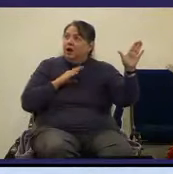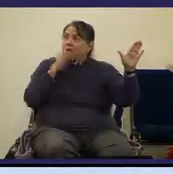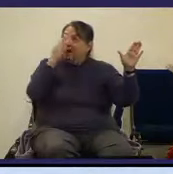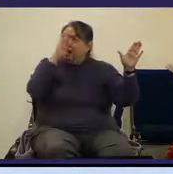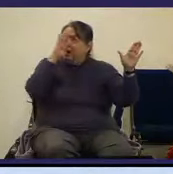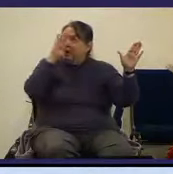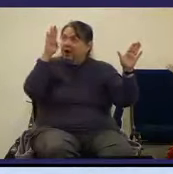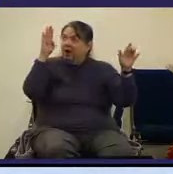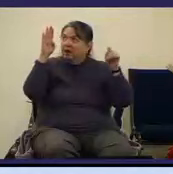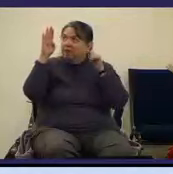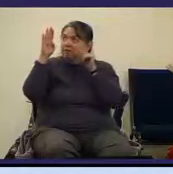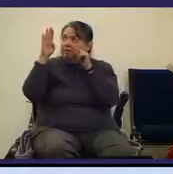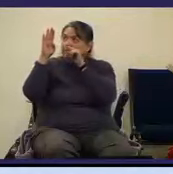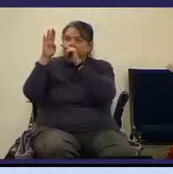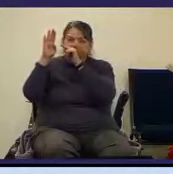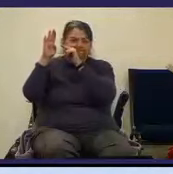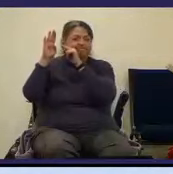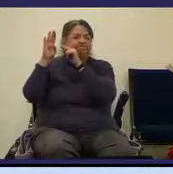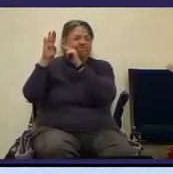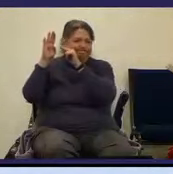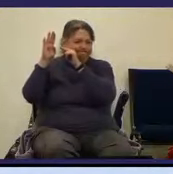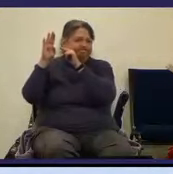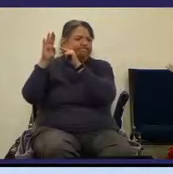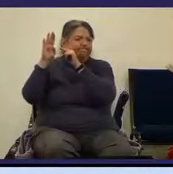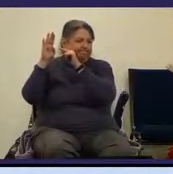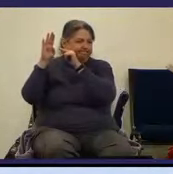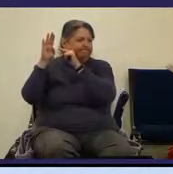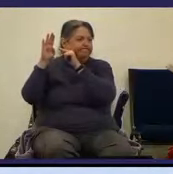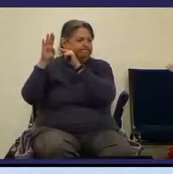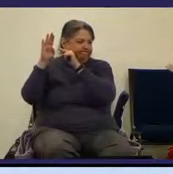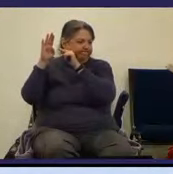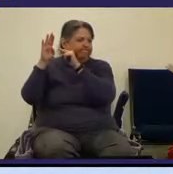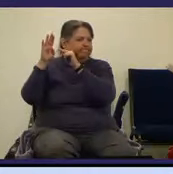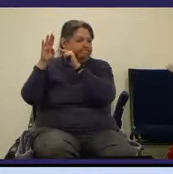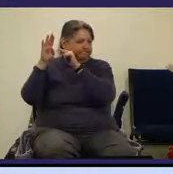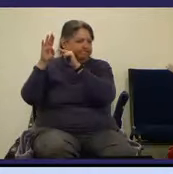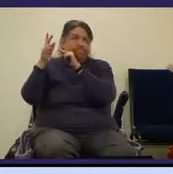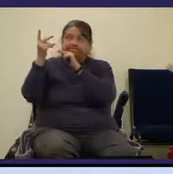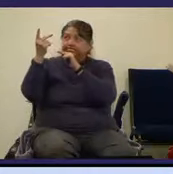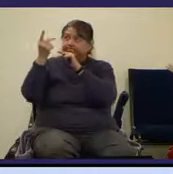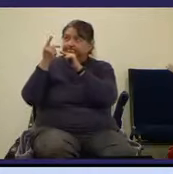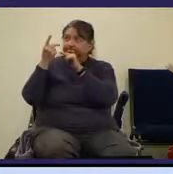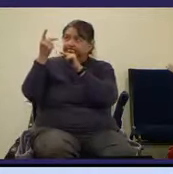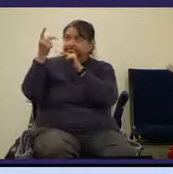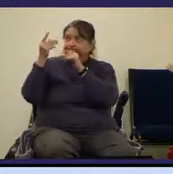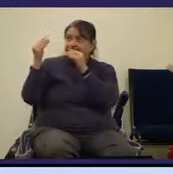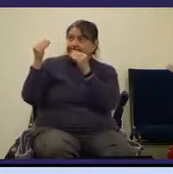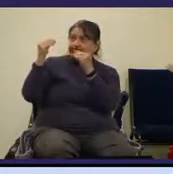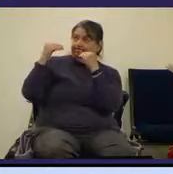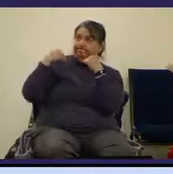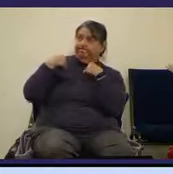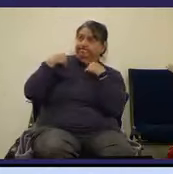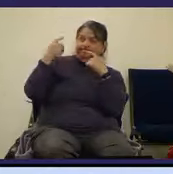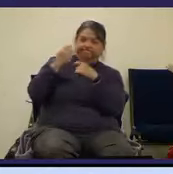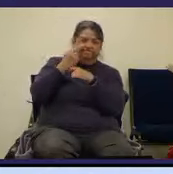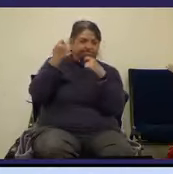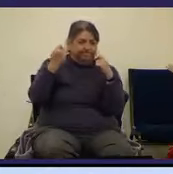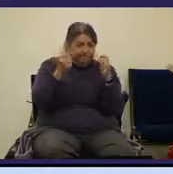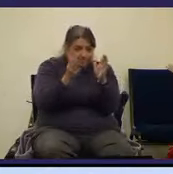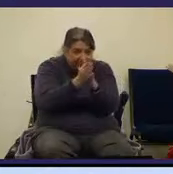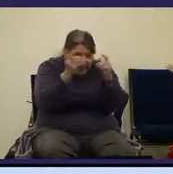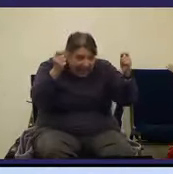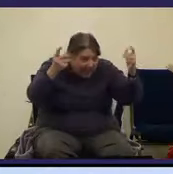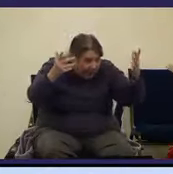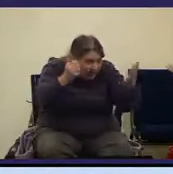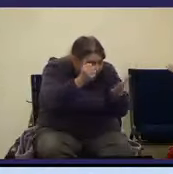to overtake all of the attacks of the devil. And so he gives you and me the victory. Hallelujah. Amen.